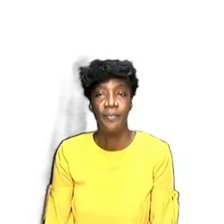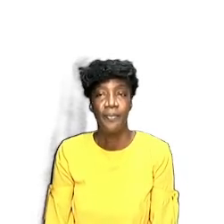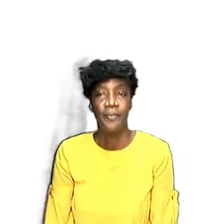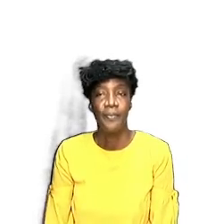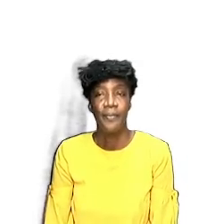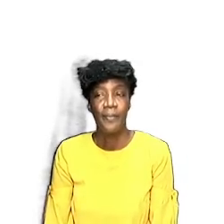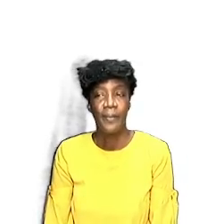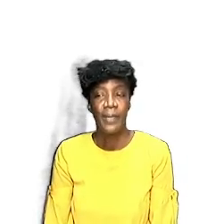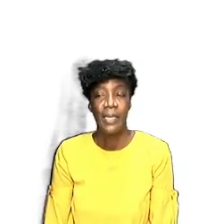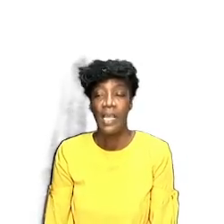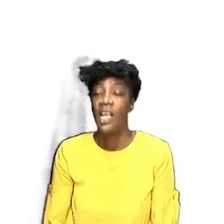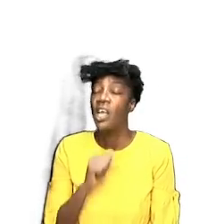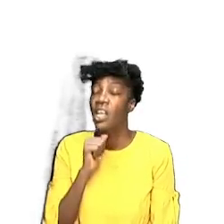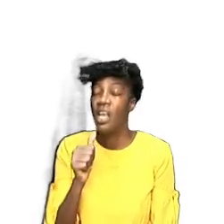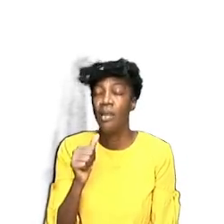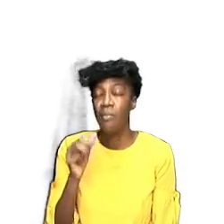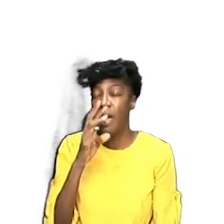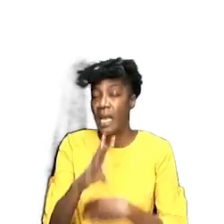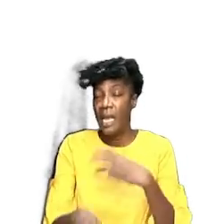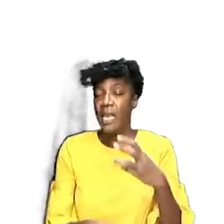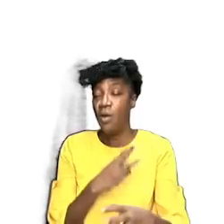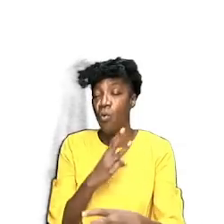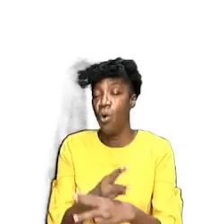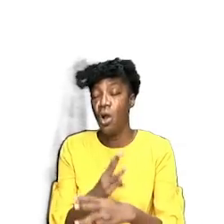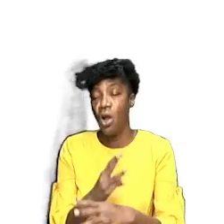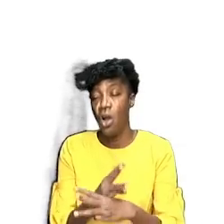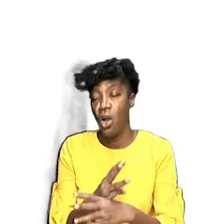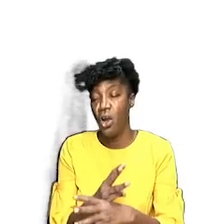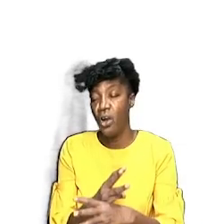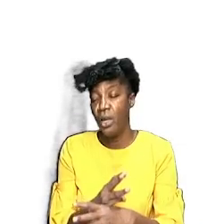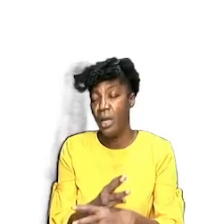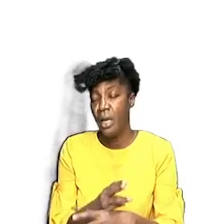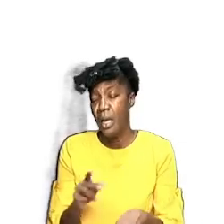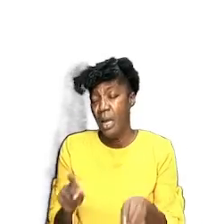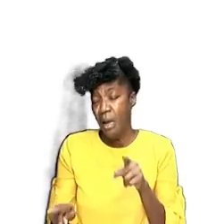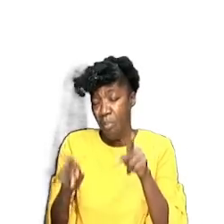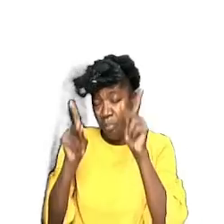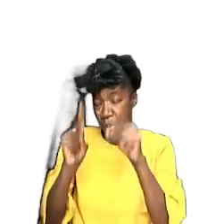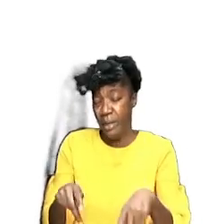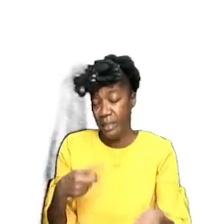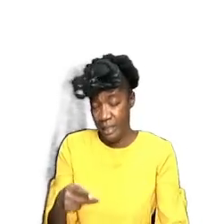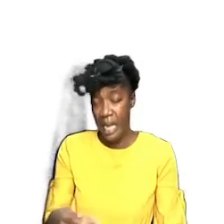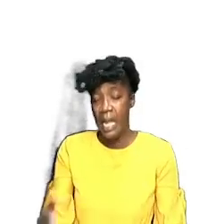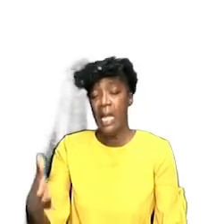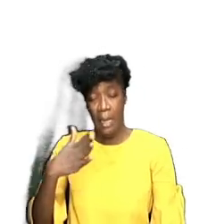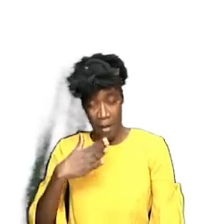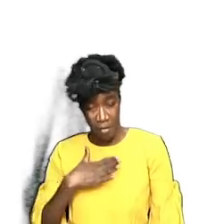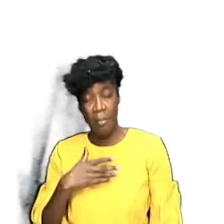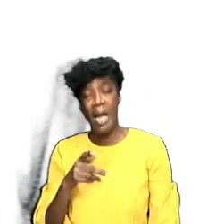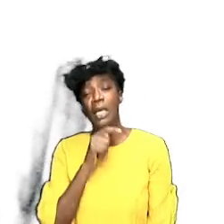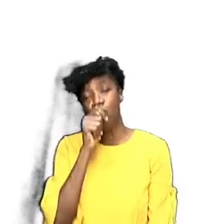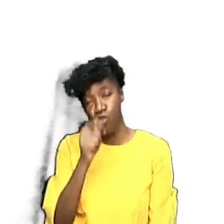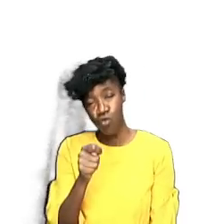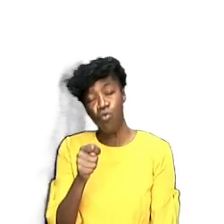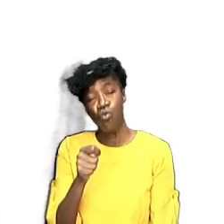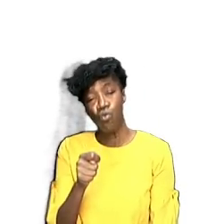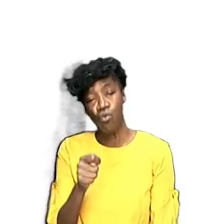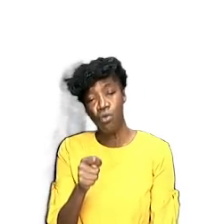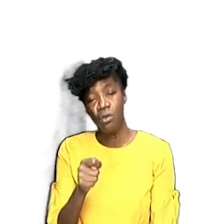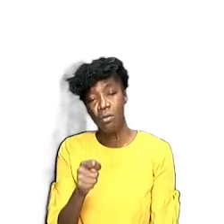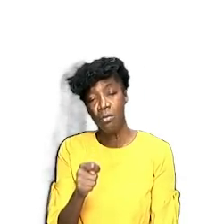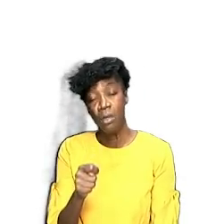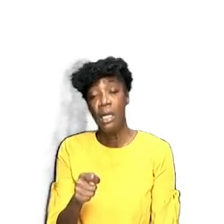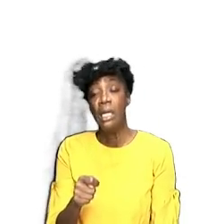world. In other words, I've heard a lot of people make terms like, this is my truth. This is not necessarily your truth, but this is my truth. That's a relative